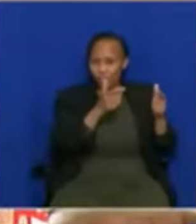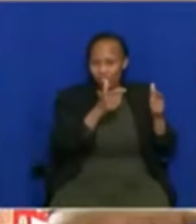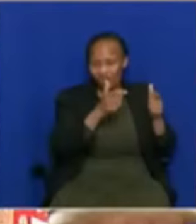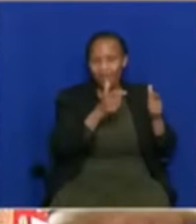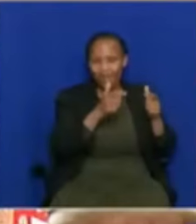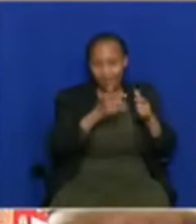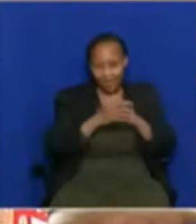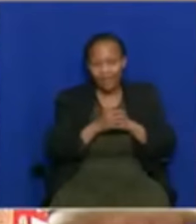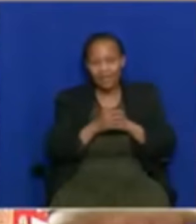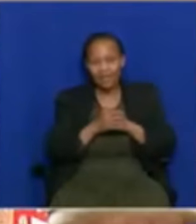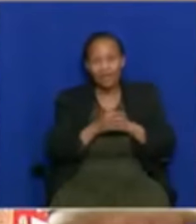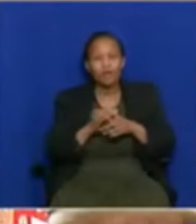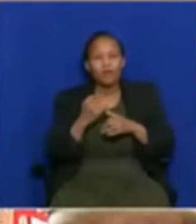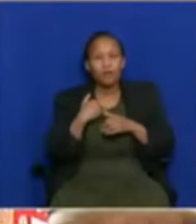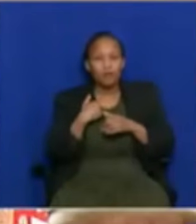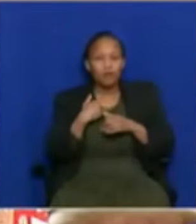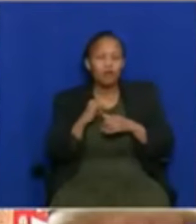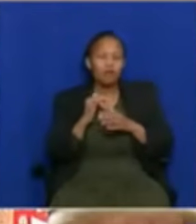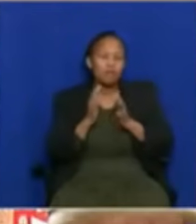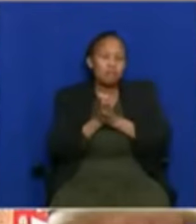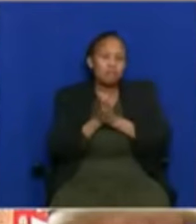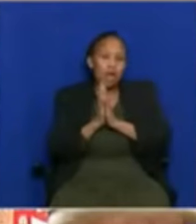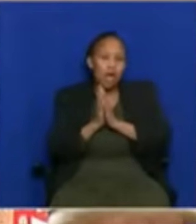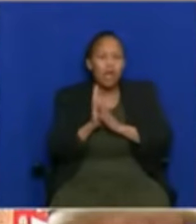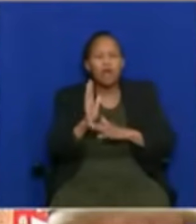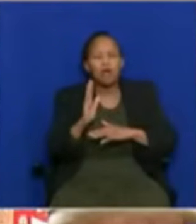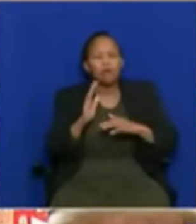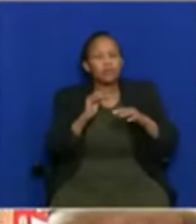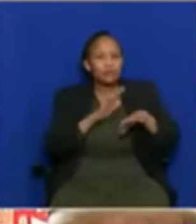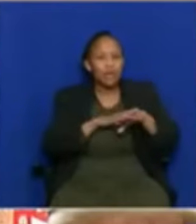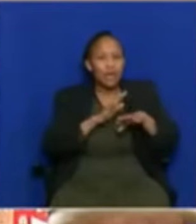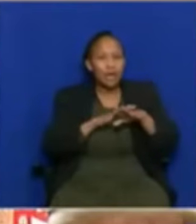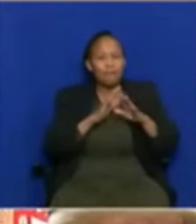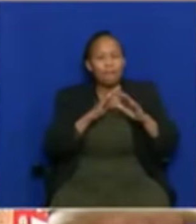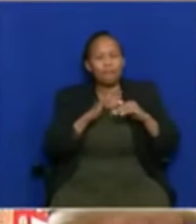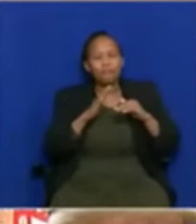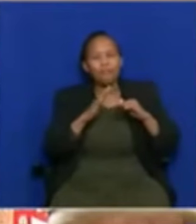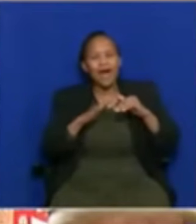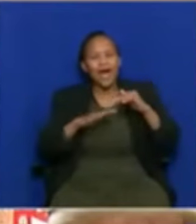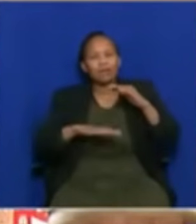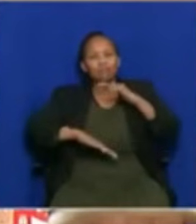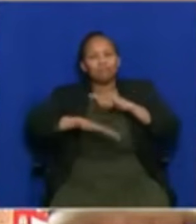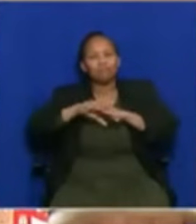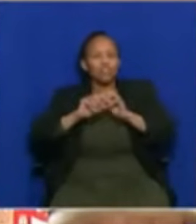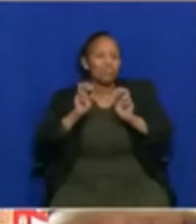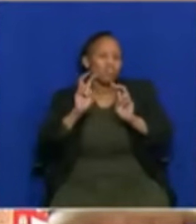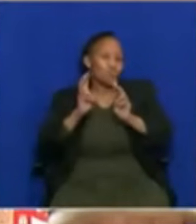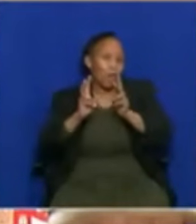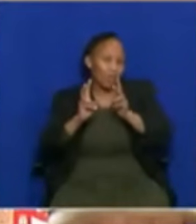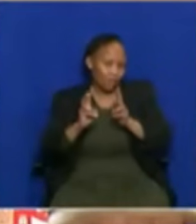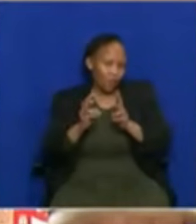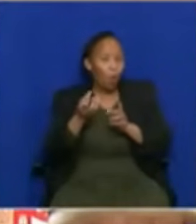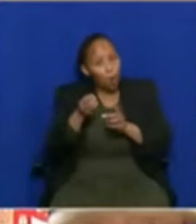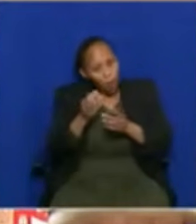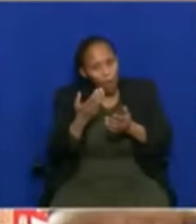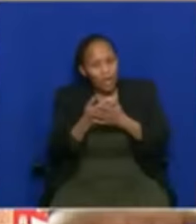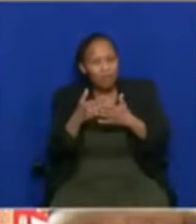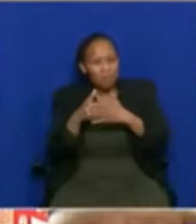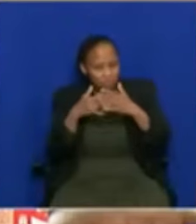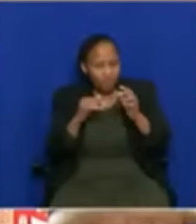12, but he might finish before that. He's just in the midway of the documents.